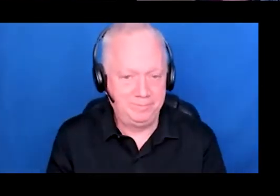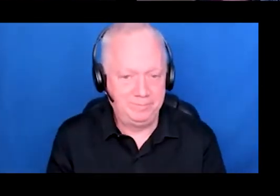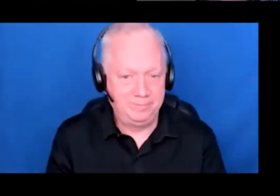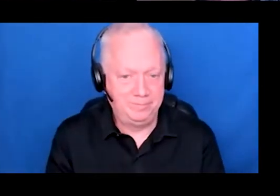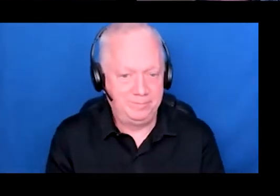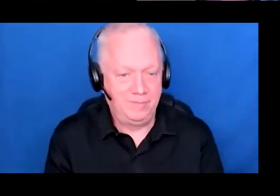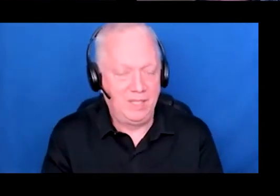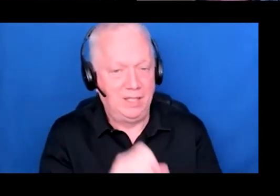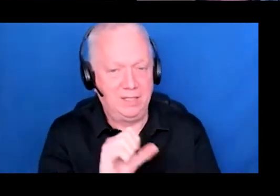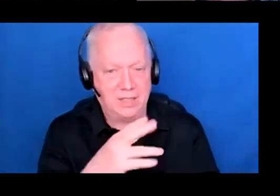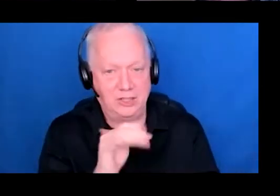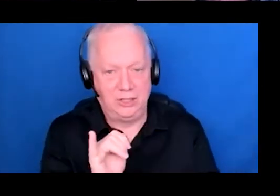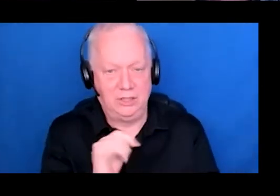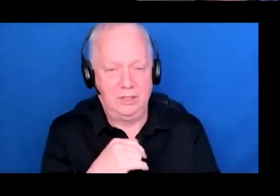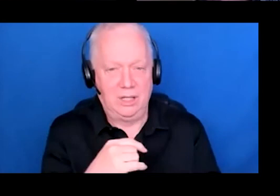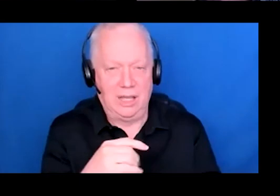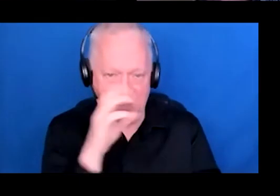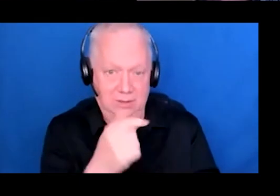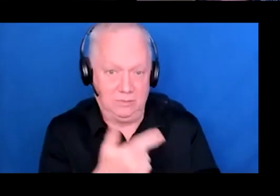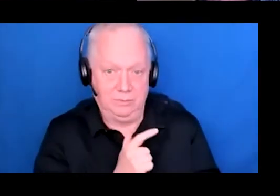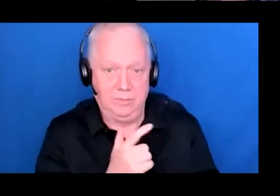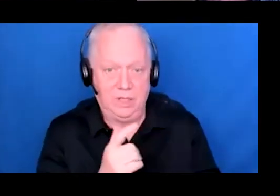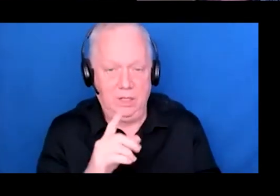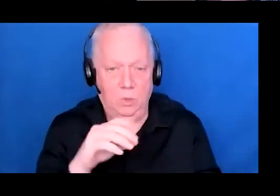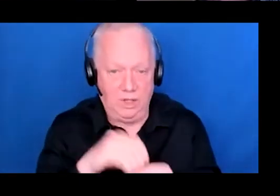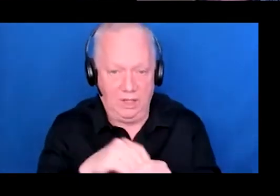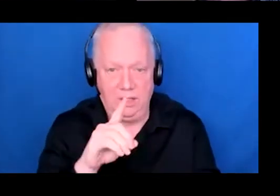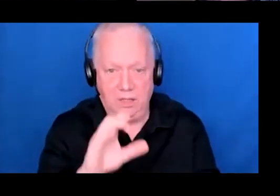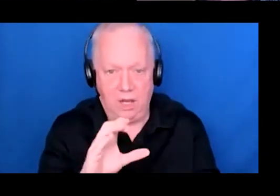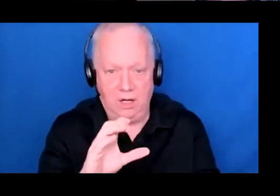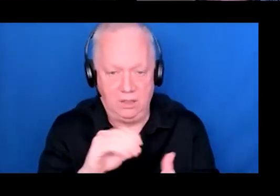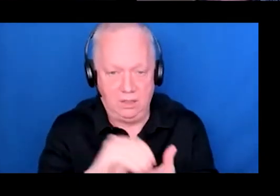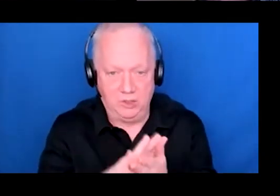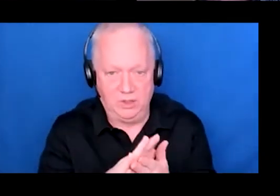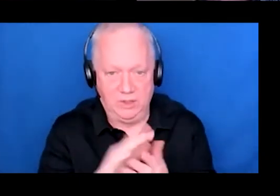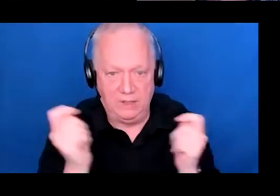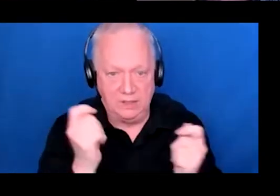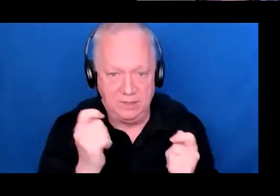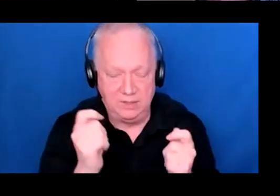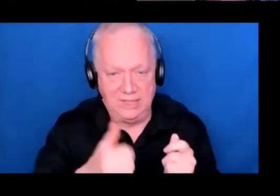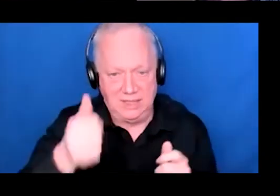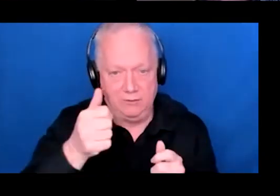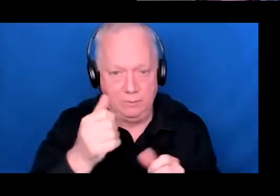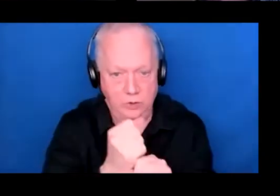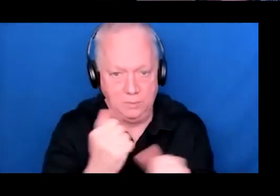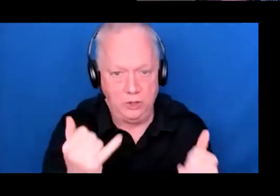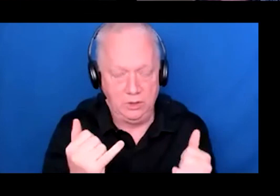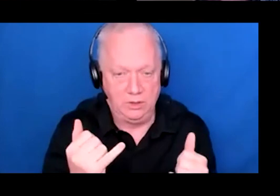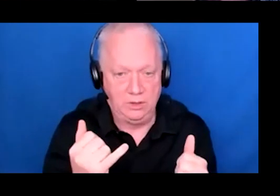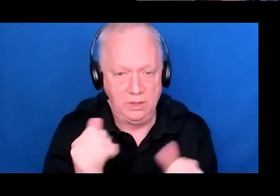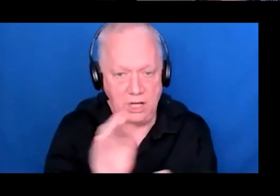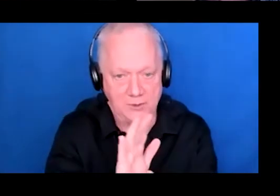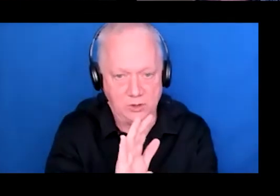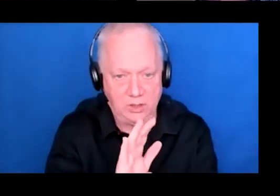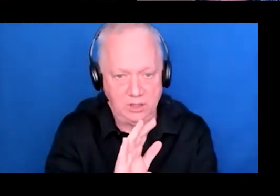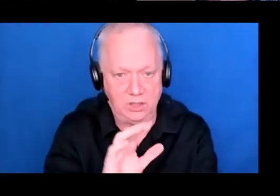I guess I'll go. I actually, we're in DocFest because the executive producer on my current documentary called